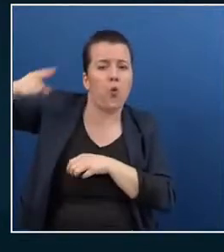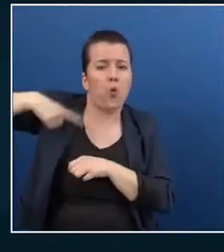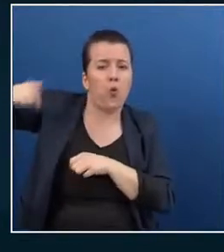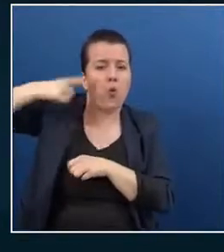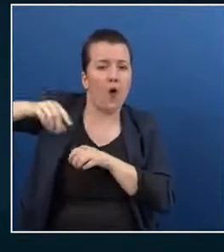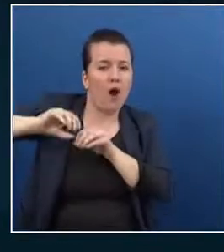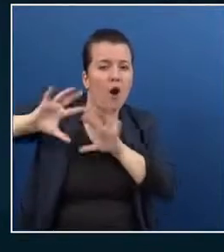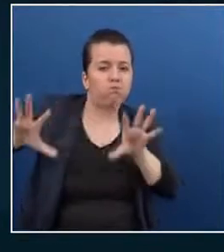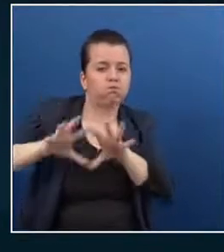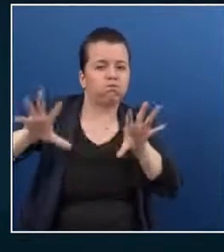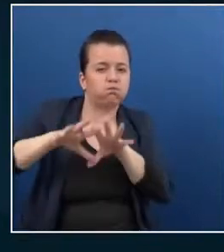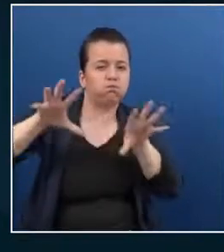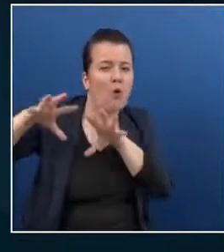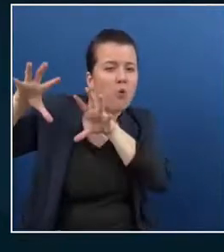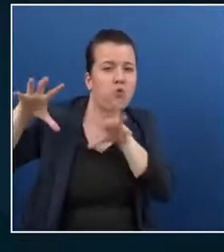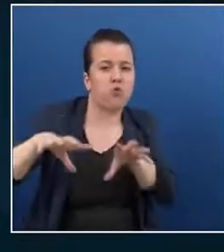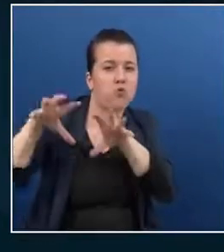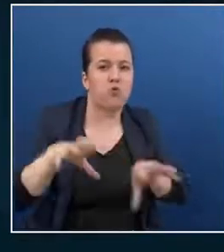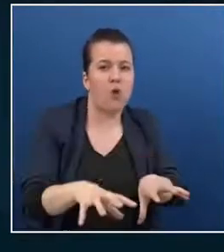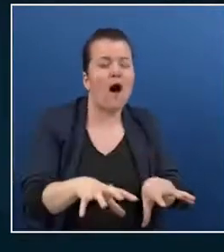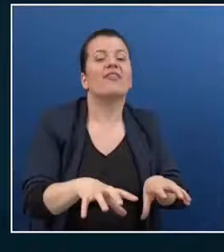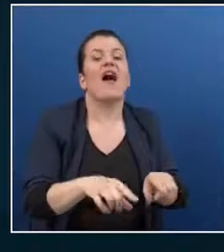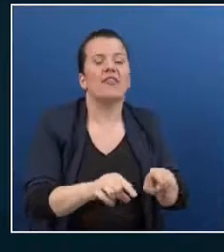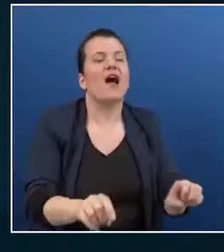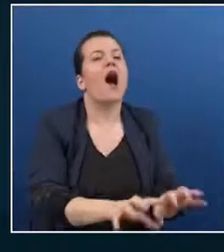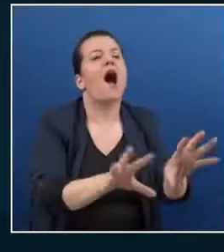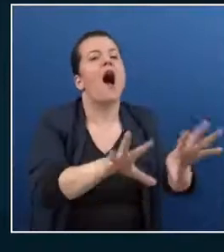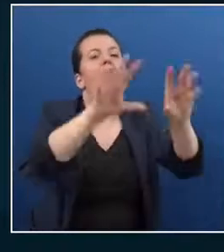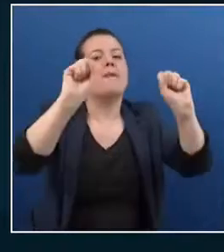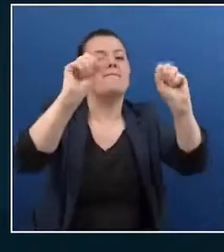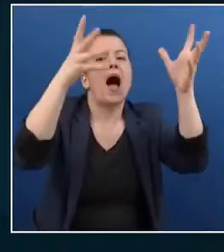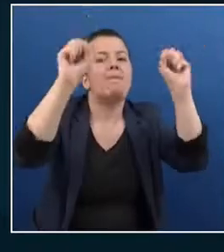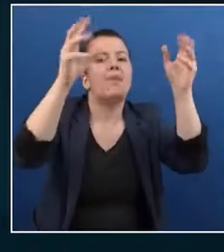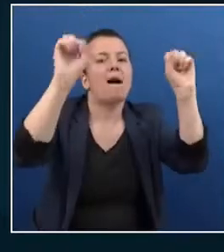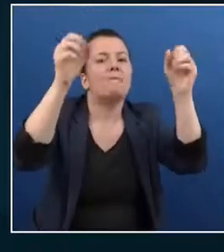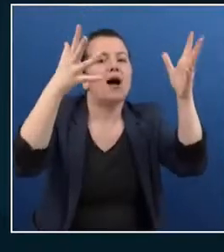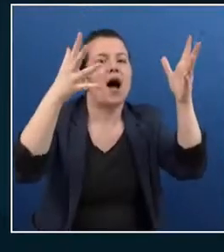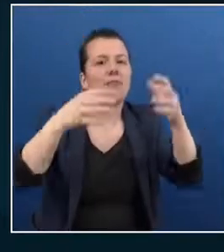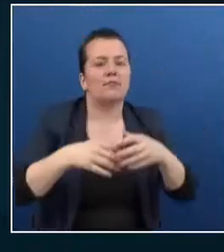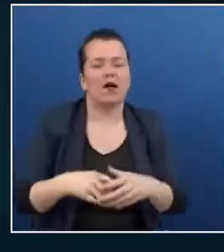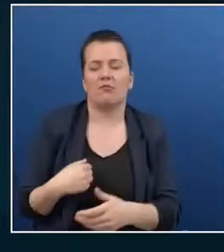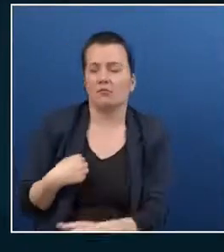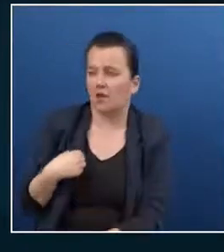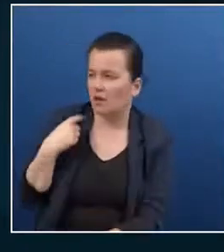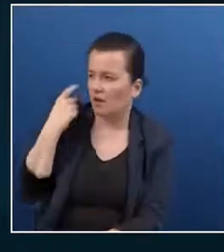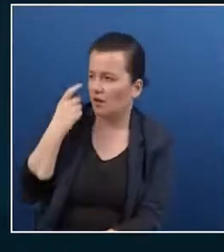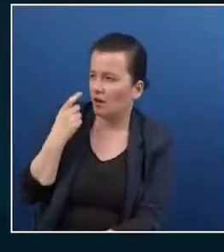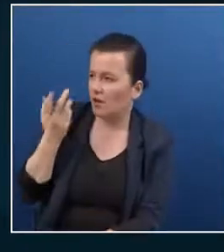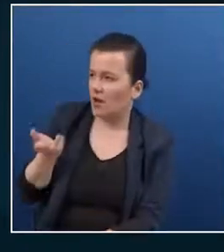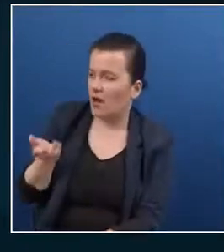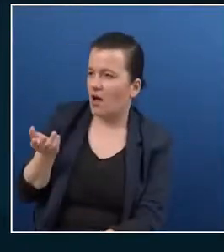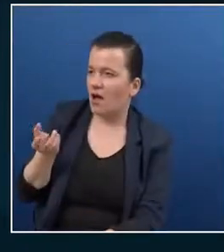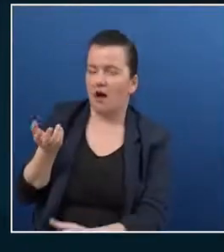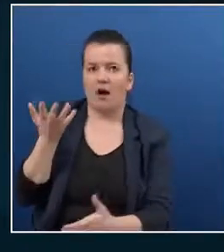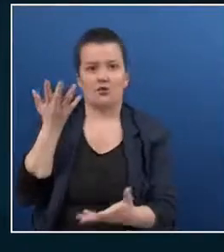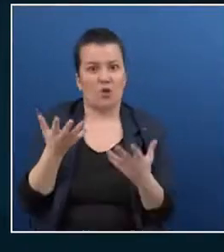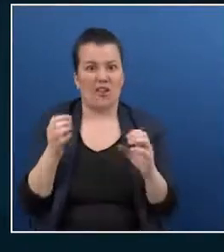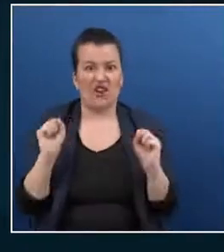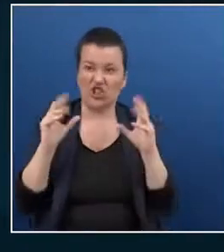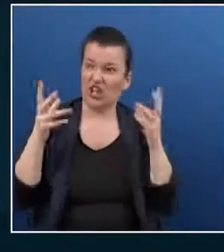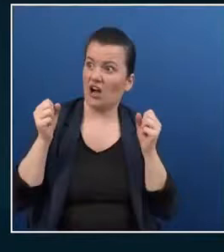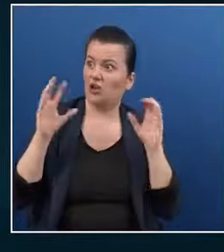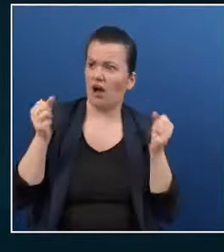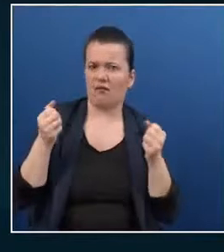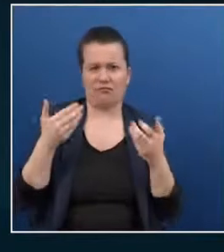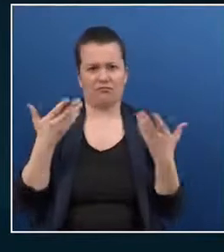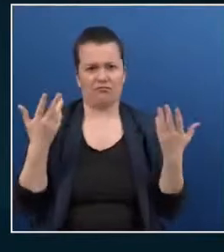of, jumped up and down a little bit and said, oh my God, there has to be a better way to talk to people within an emergency. Because if only there was